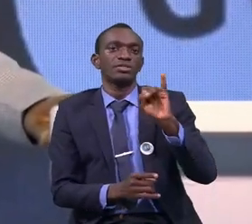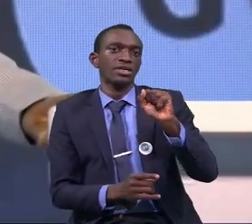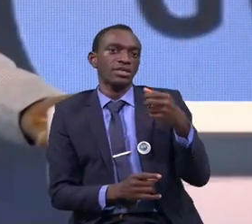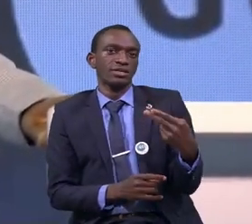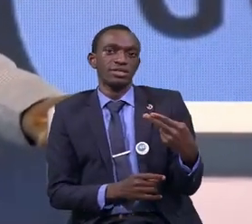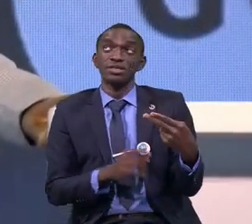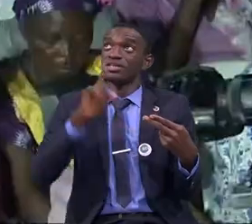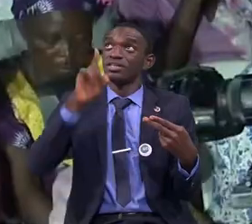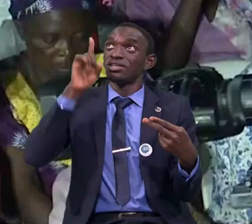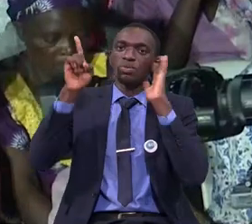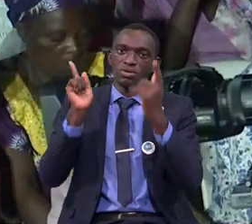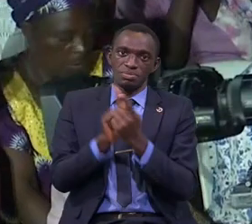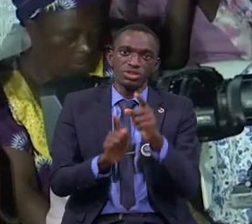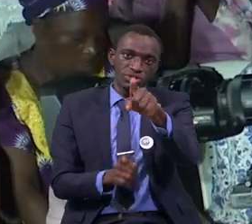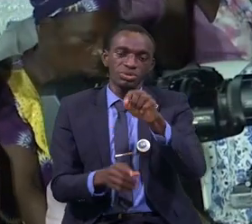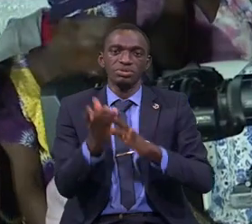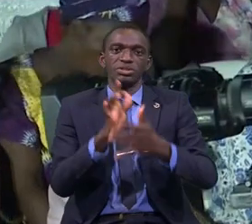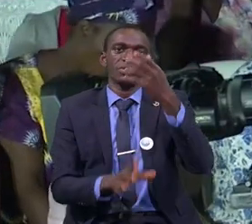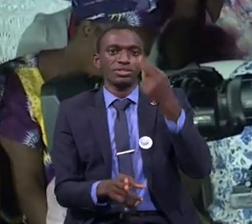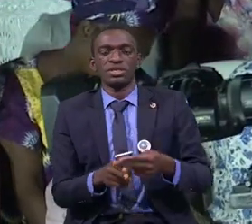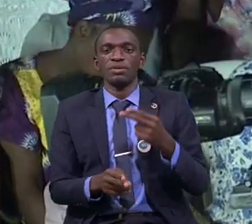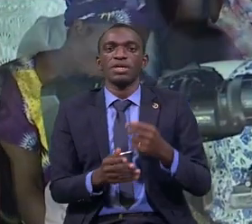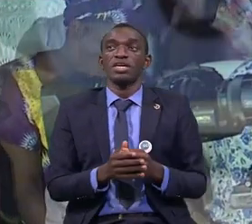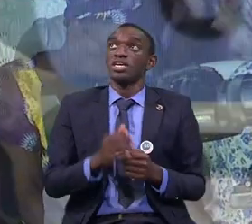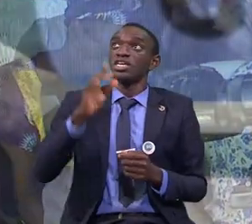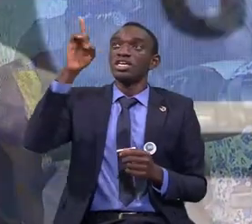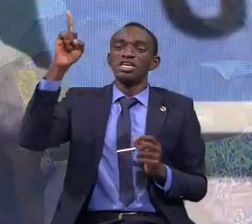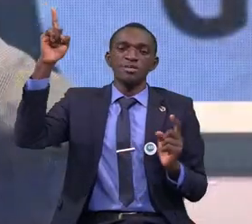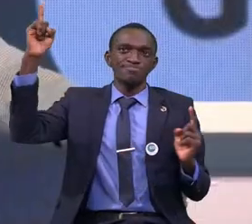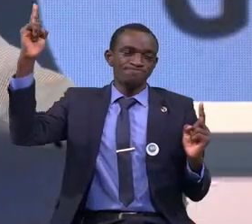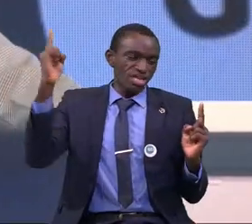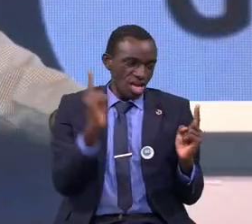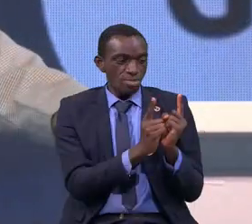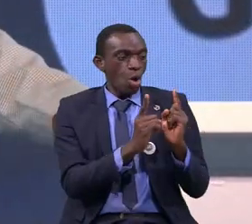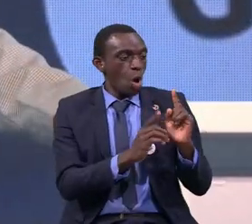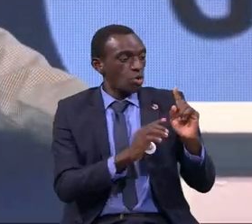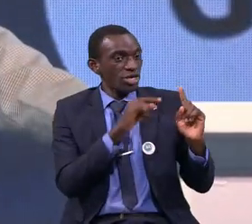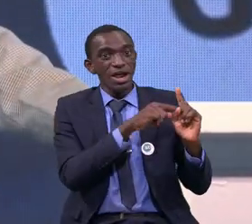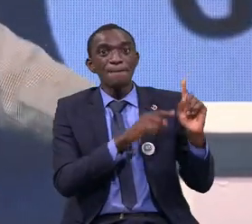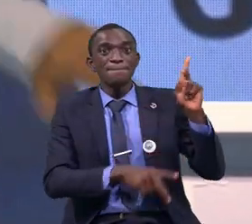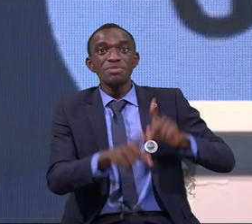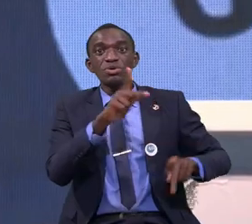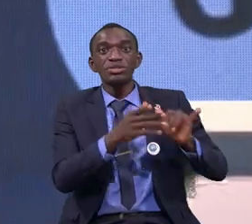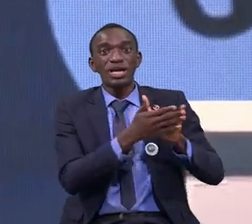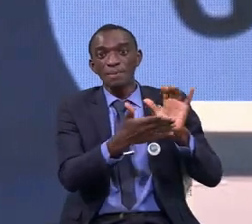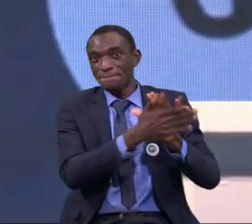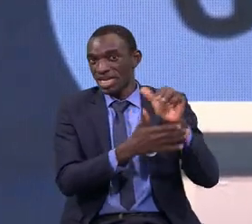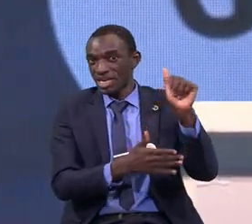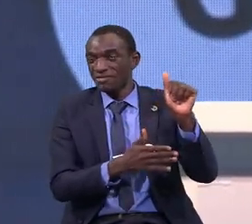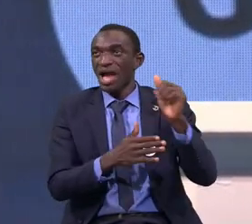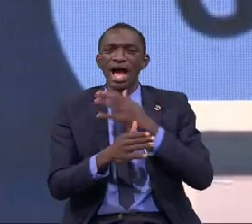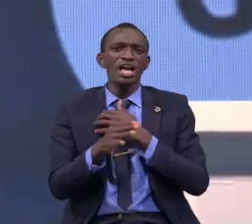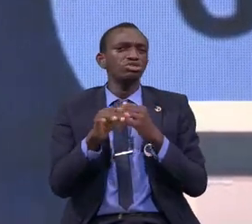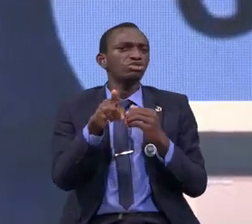It's coming to you. It came to all those people that believe. And as you